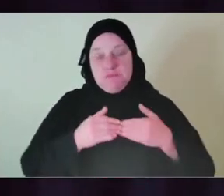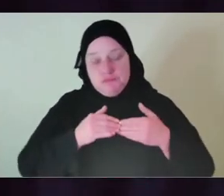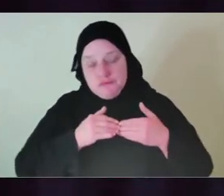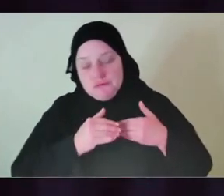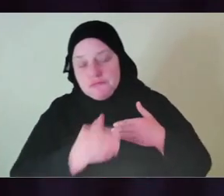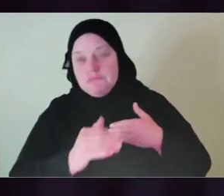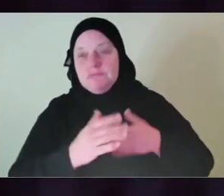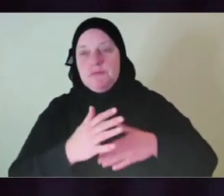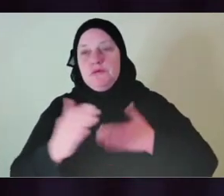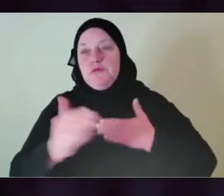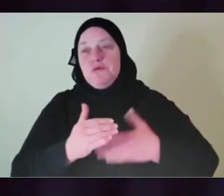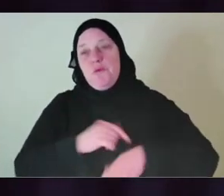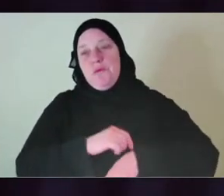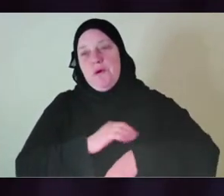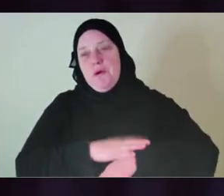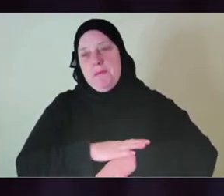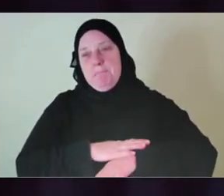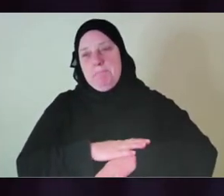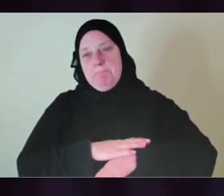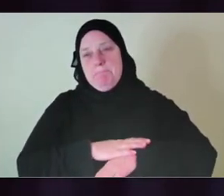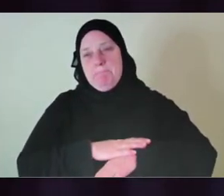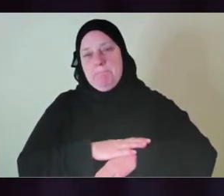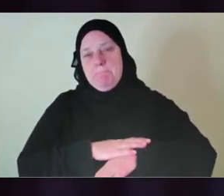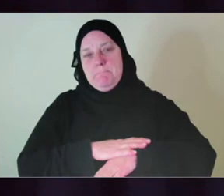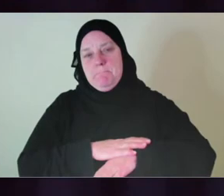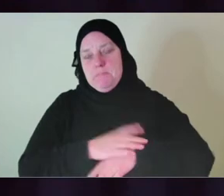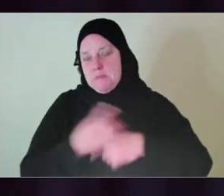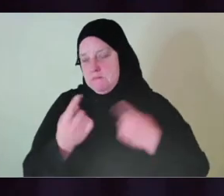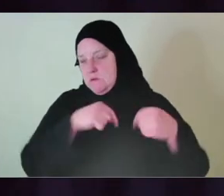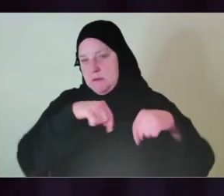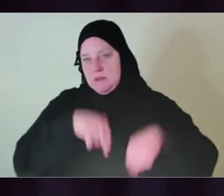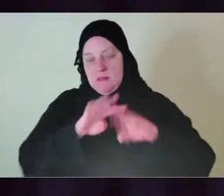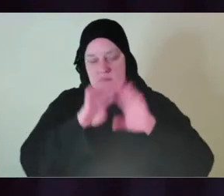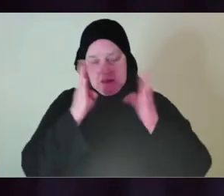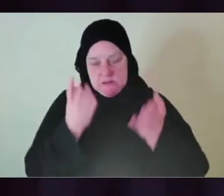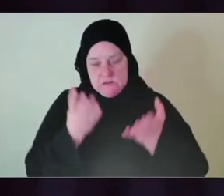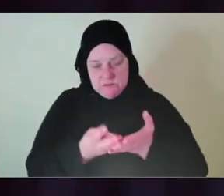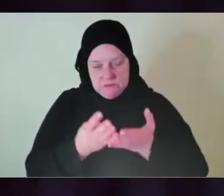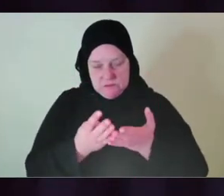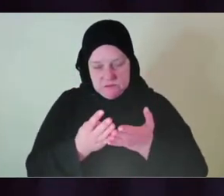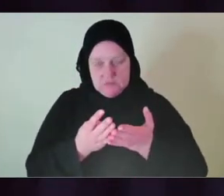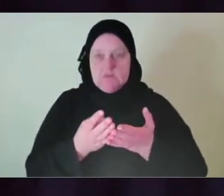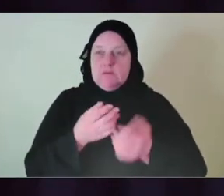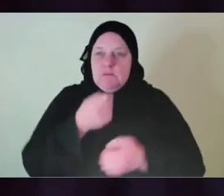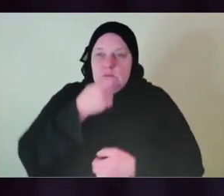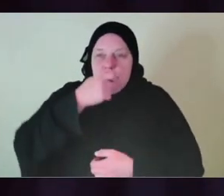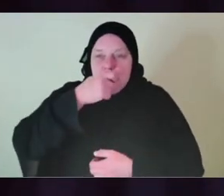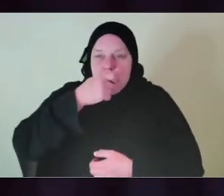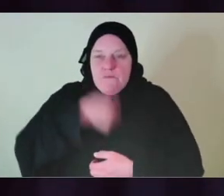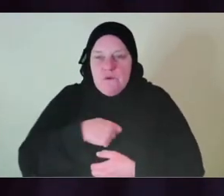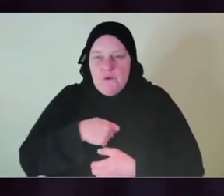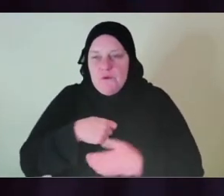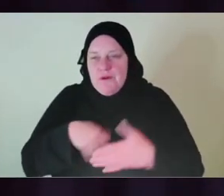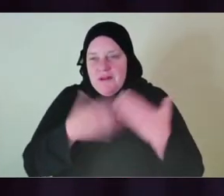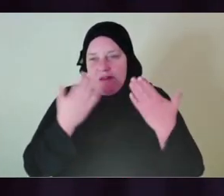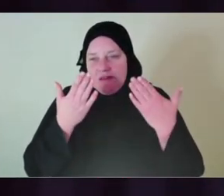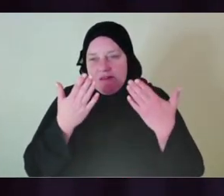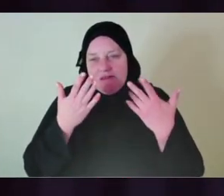soon. So his stay was brief and his days were short.